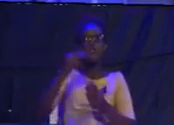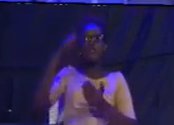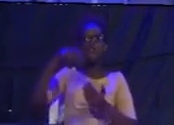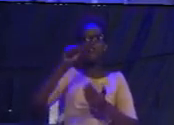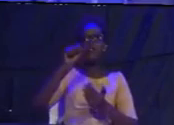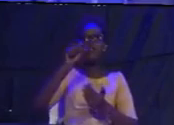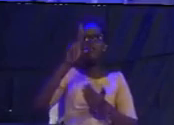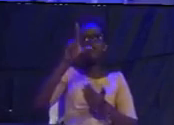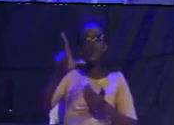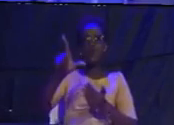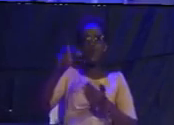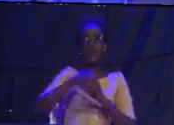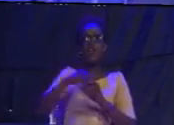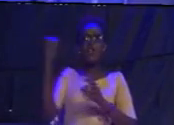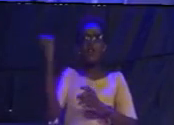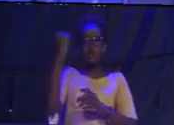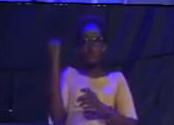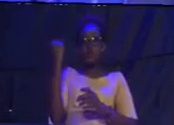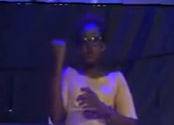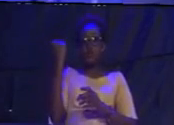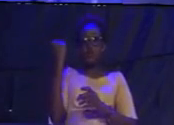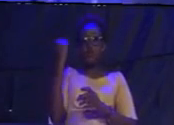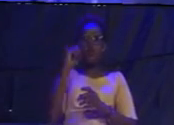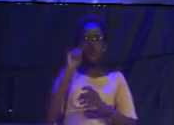And who raised Paul in the